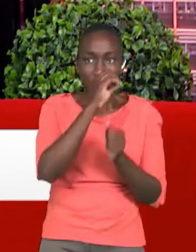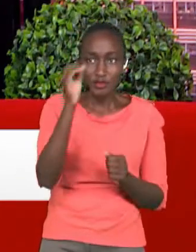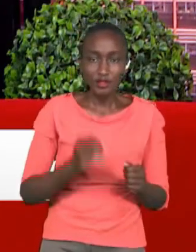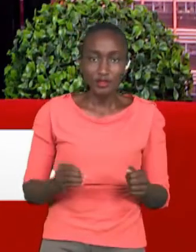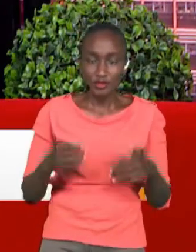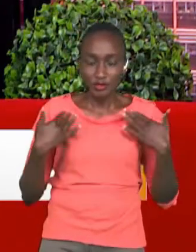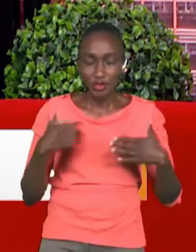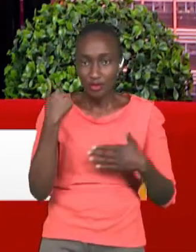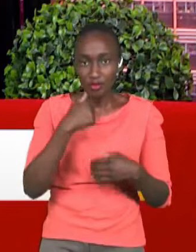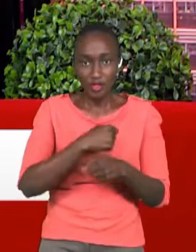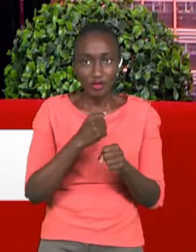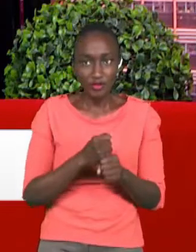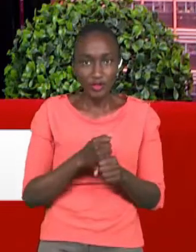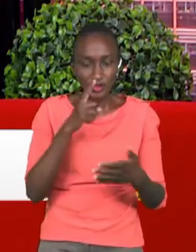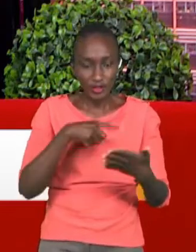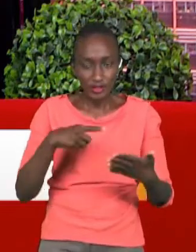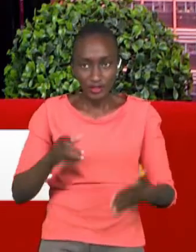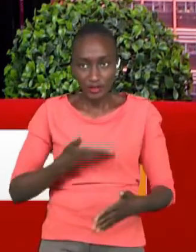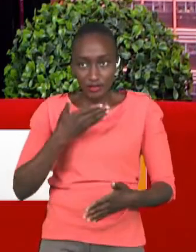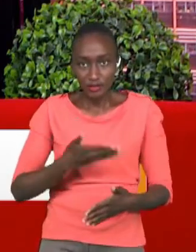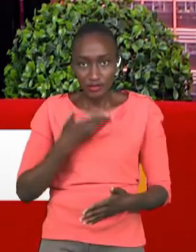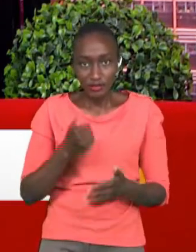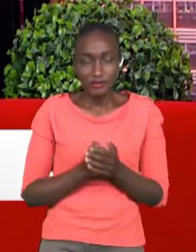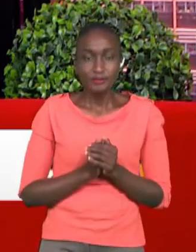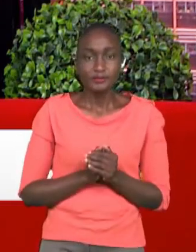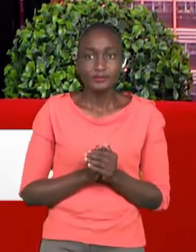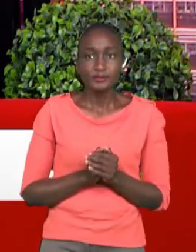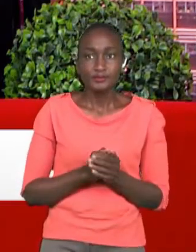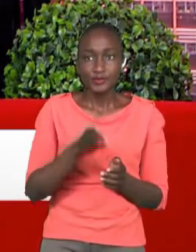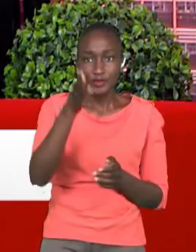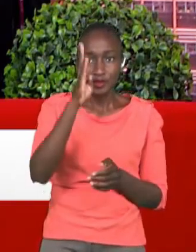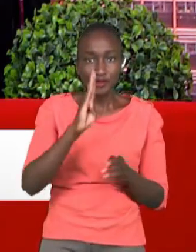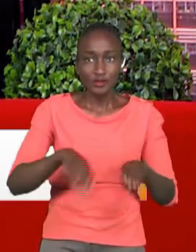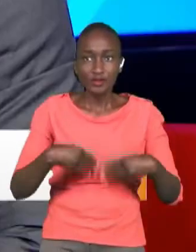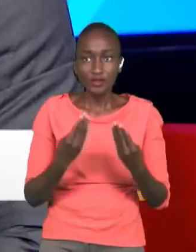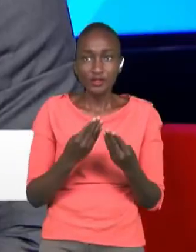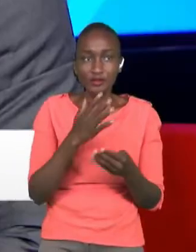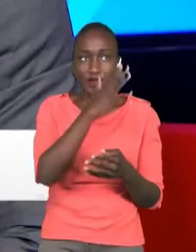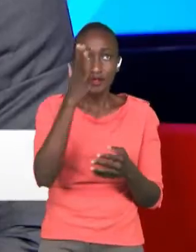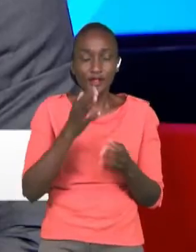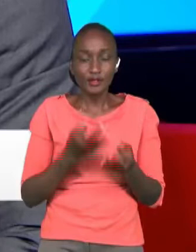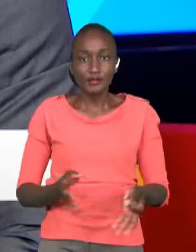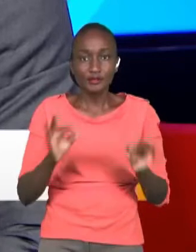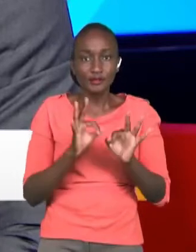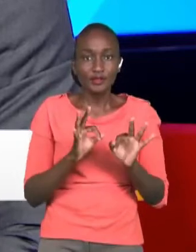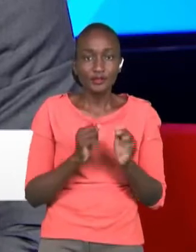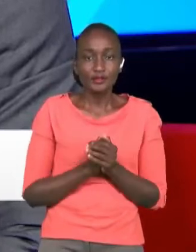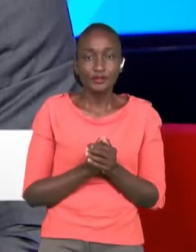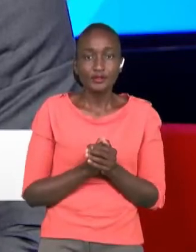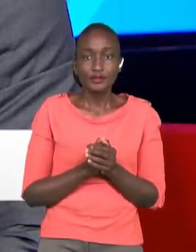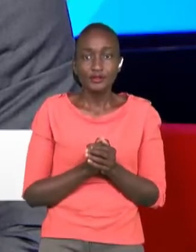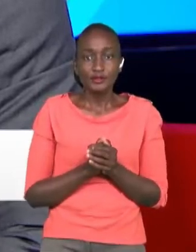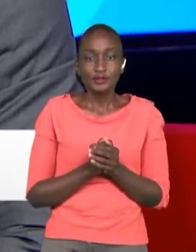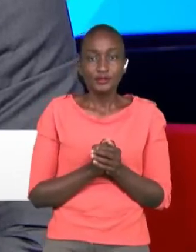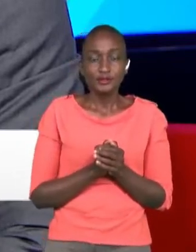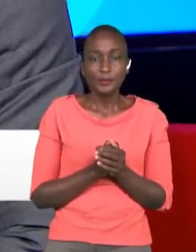breath. Yeah. You have to inhale deep and exhale completely. Okay. God has provided us oxygen in plenty in our environment,